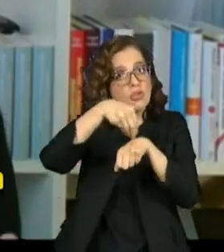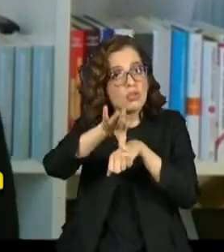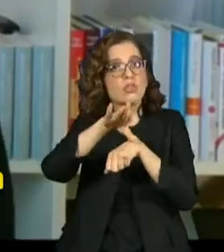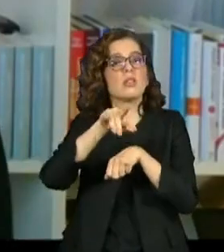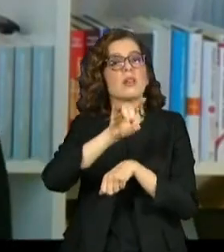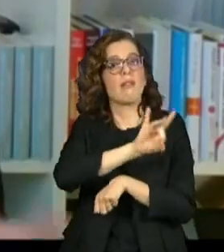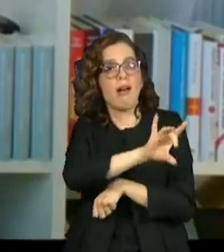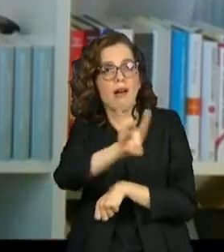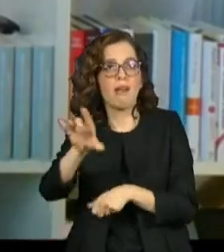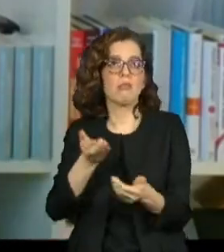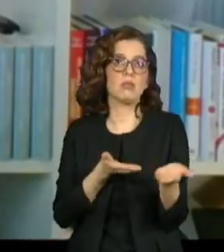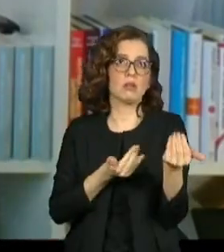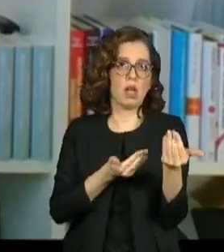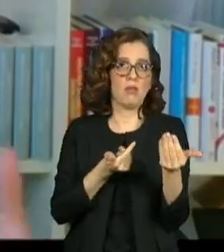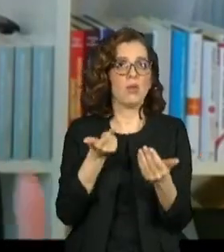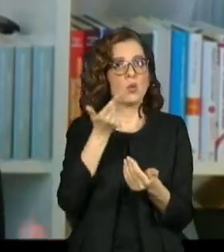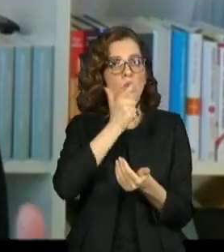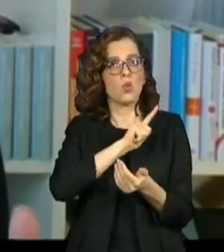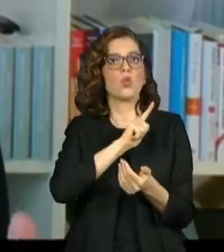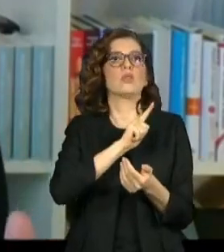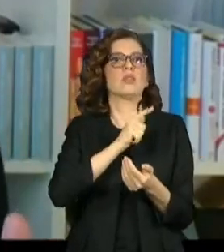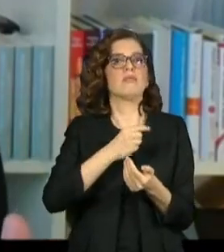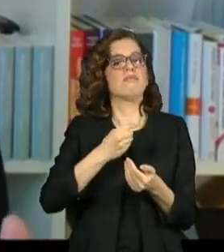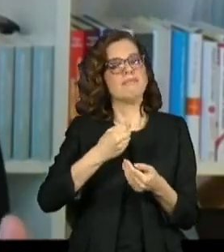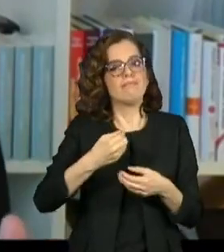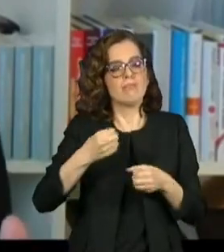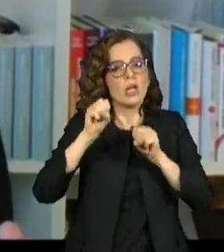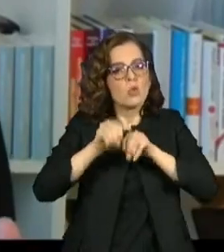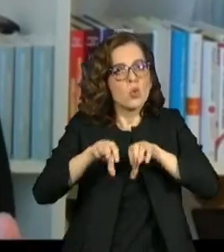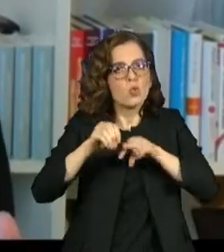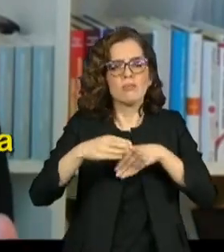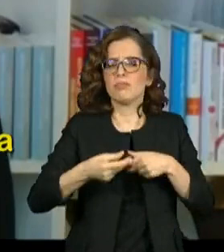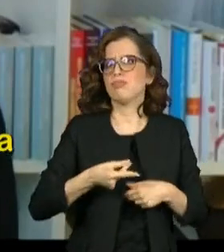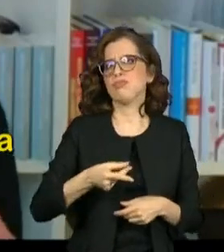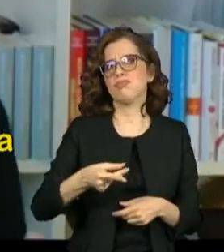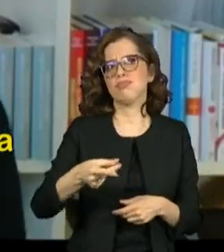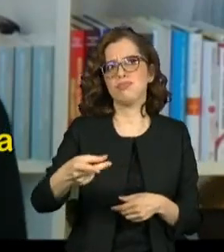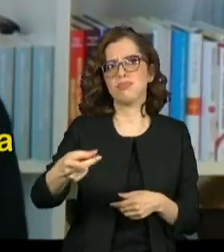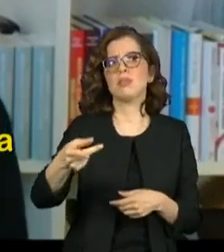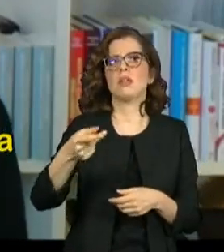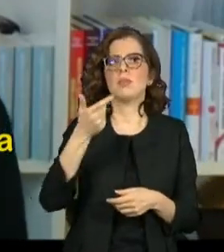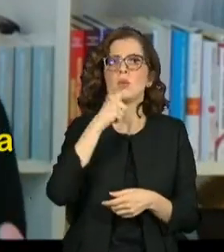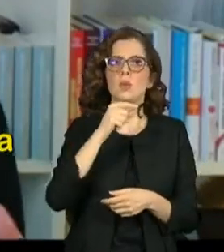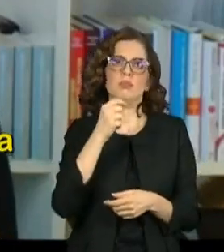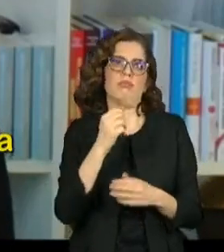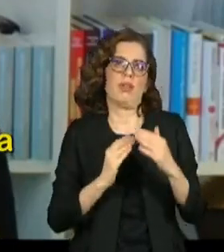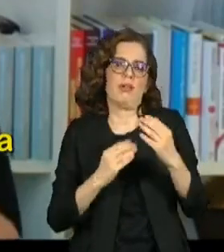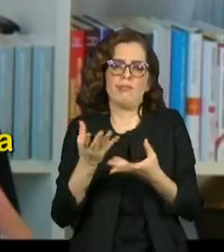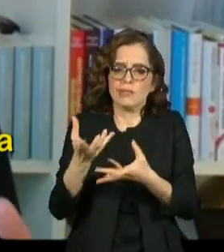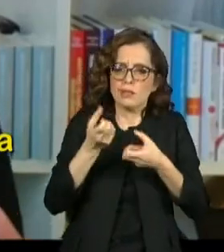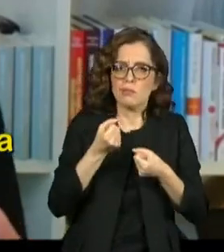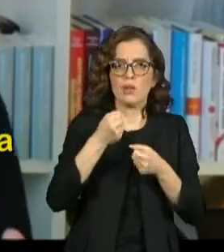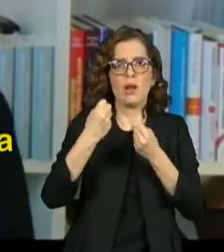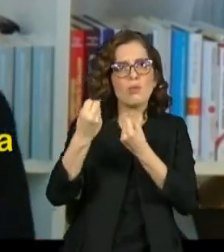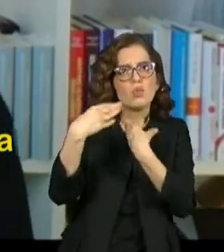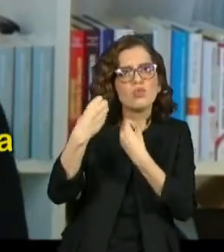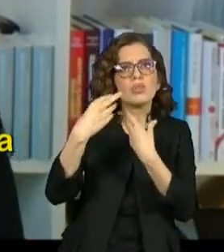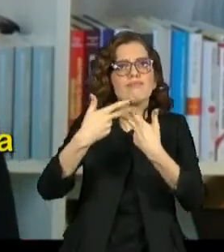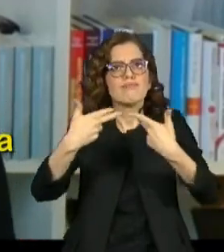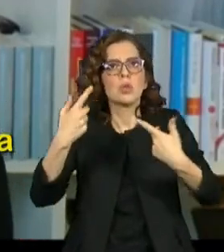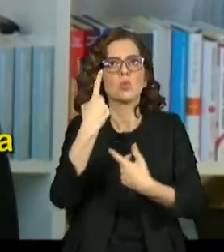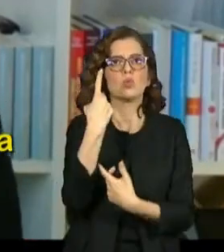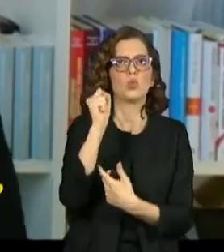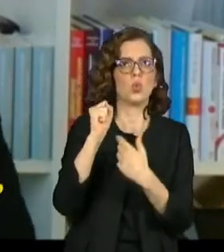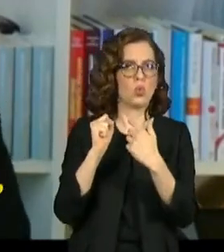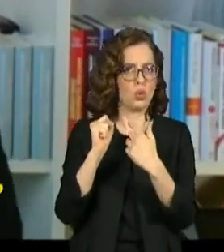every young person a lifetime endowment for their education that they would get when they were 18 and able to use to invest